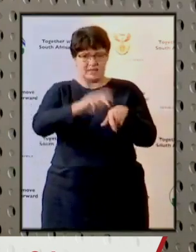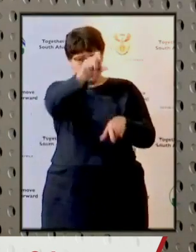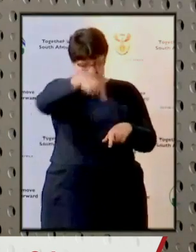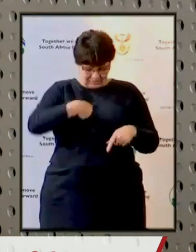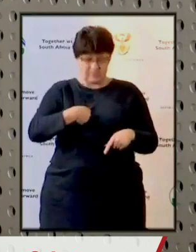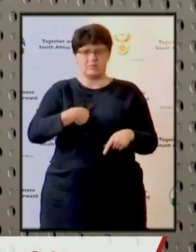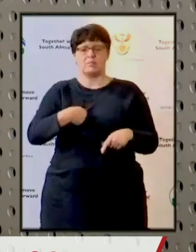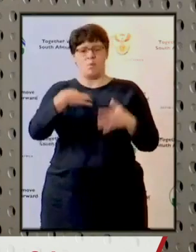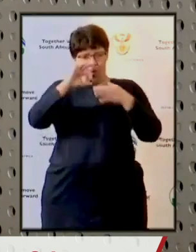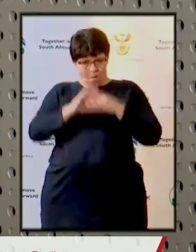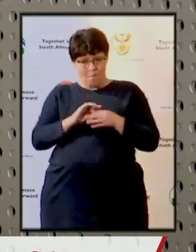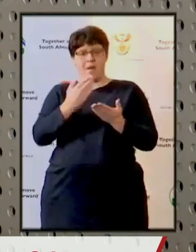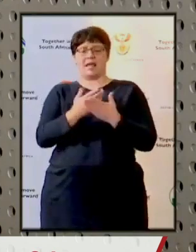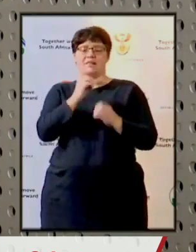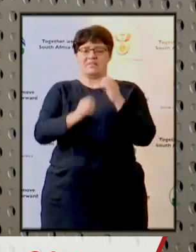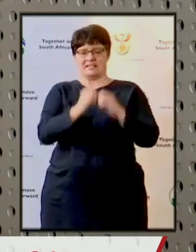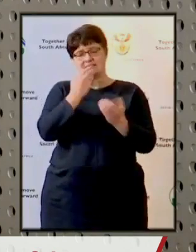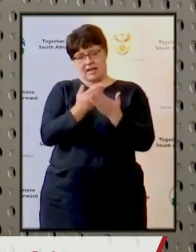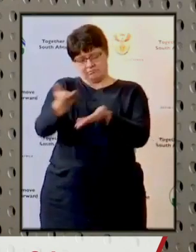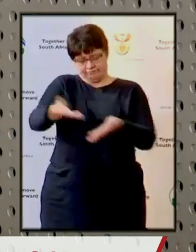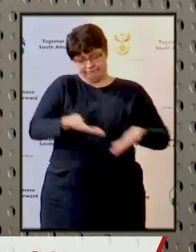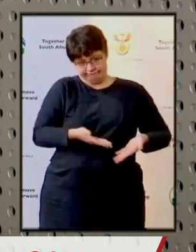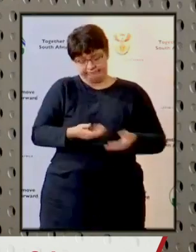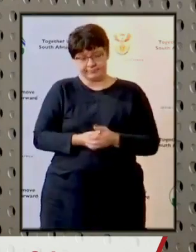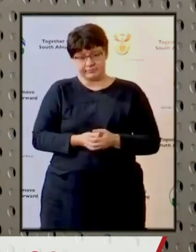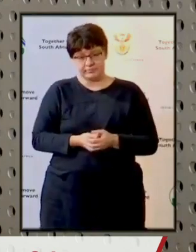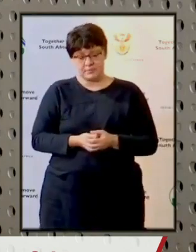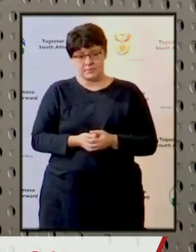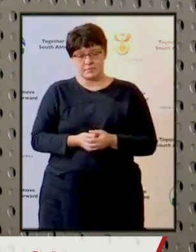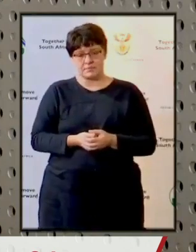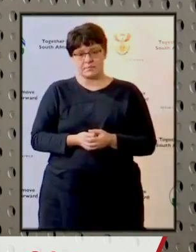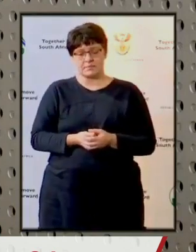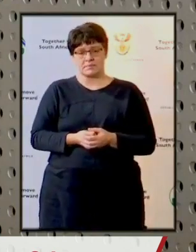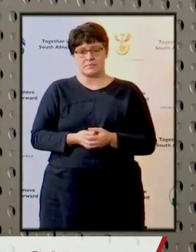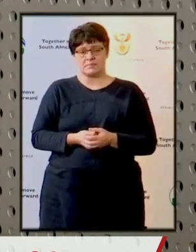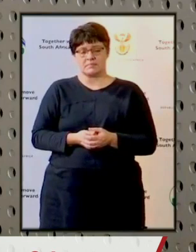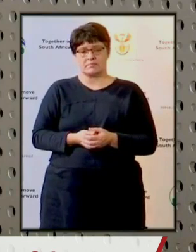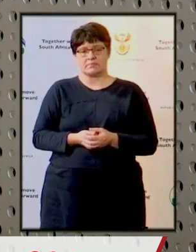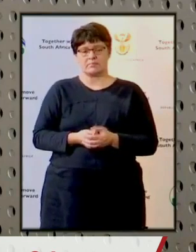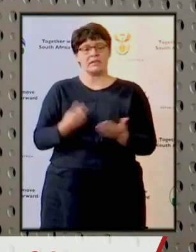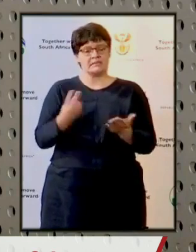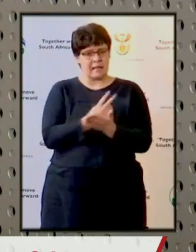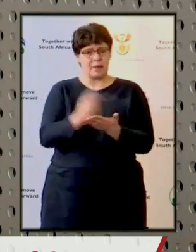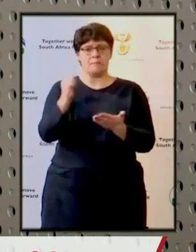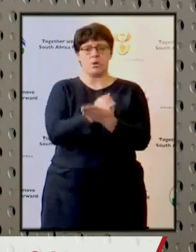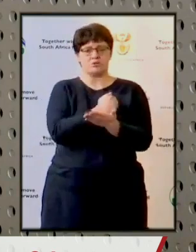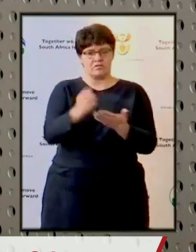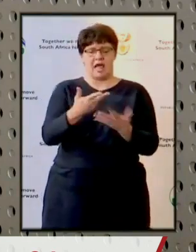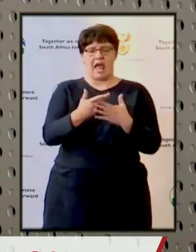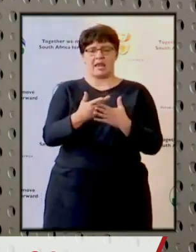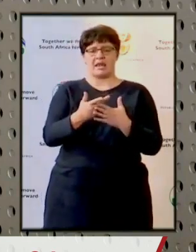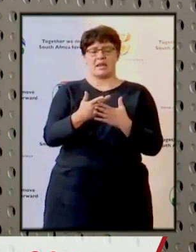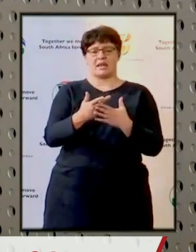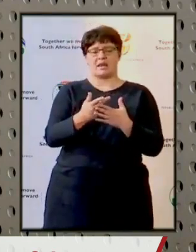new computer, you can now get that. And of course, postal services and courier